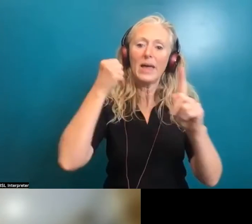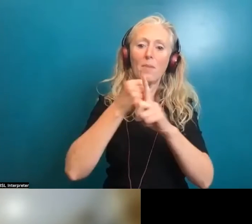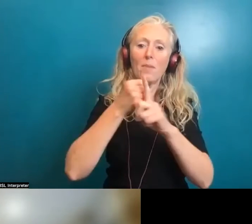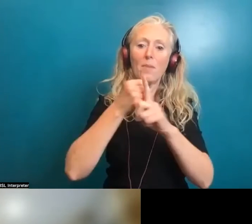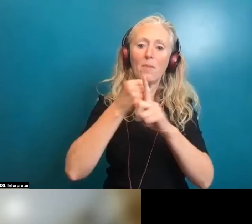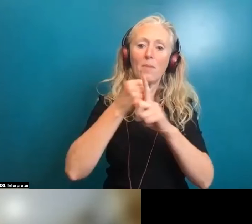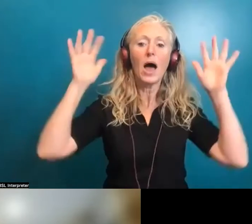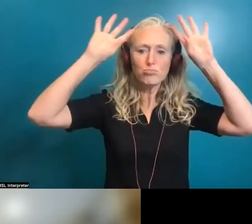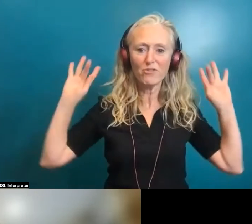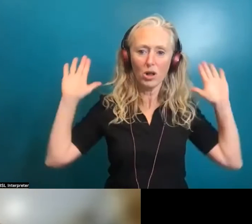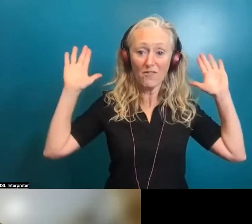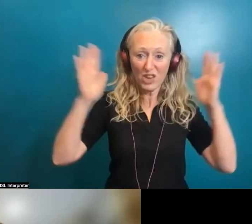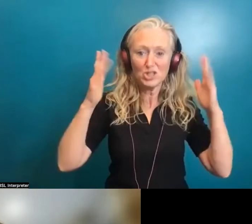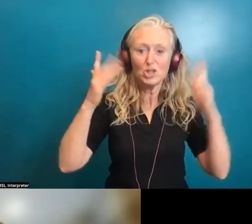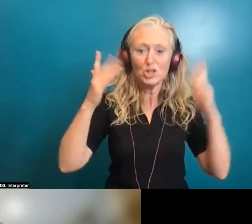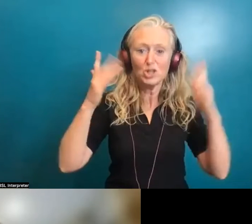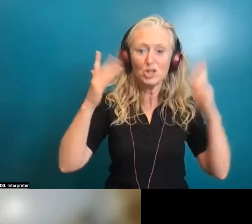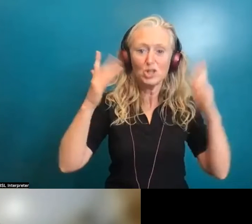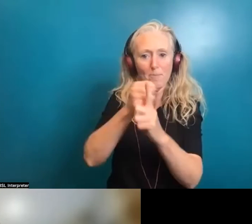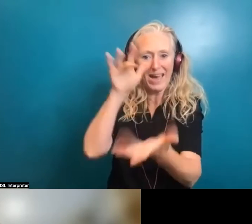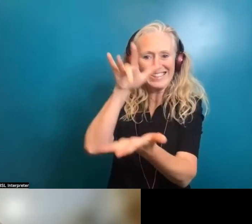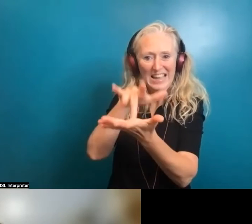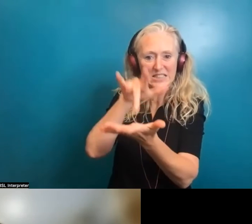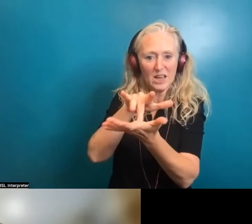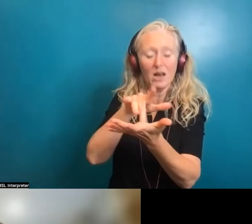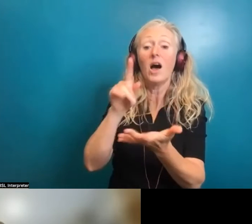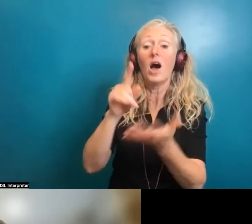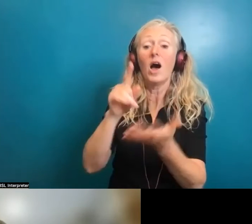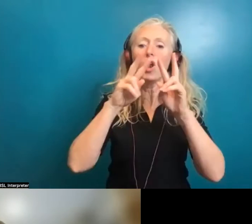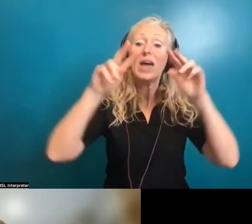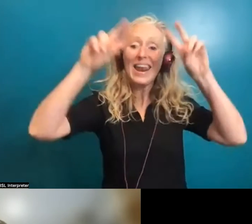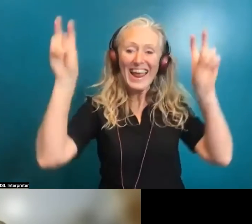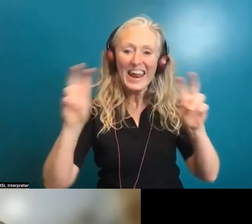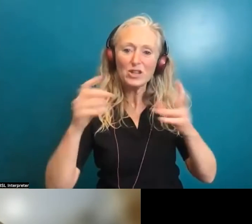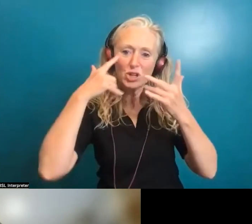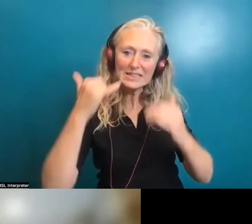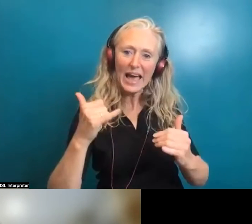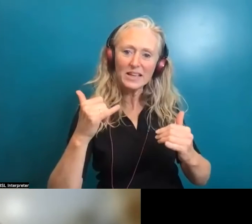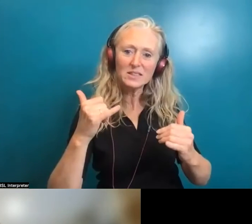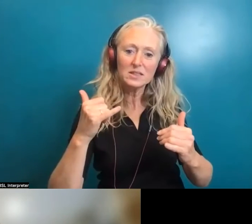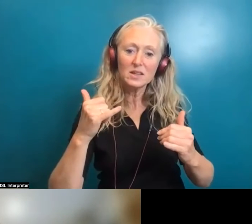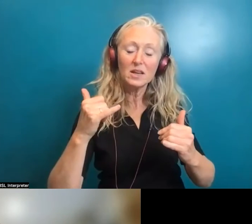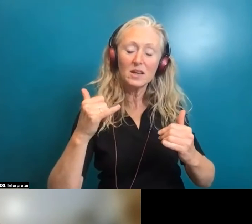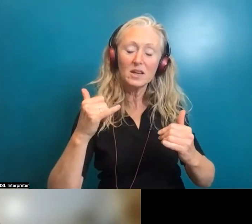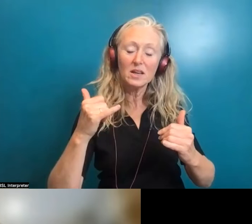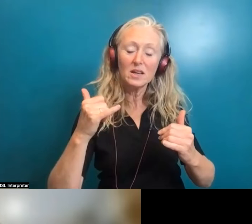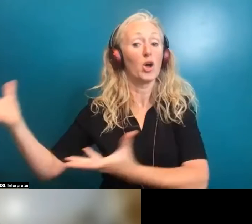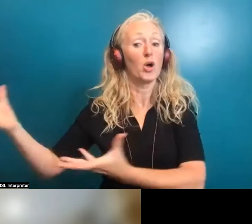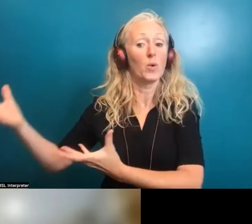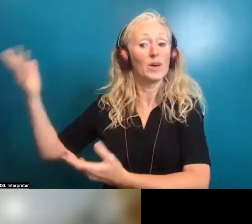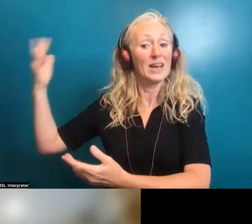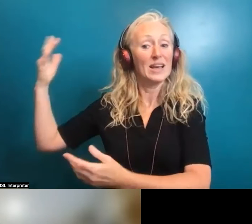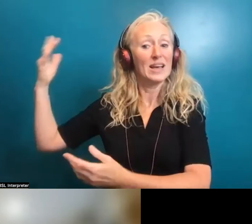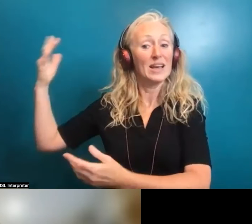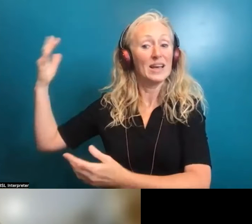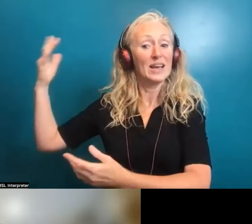also look at electrical tests and look at how the messages that are being conveyed by sound to the ear and by light to the eye are